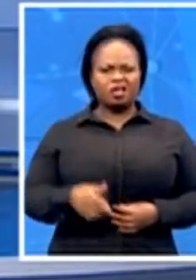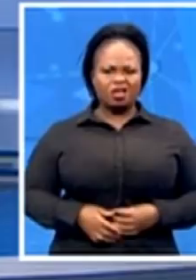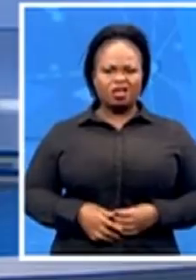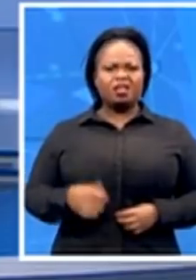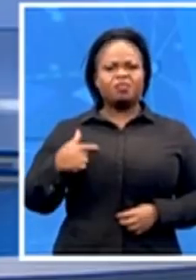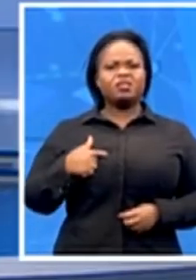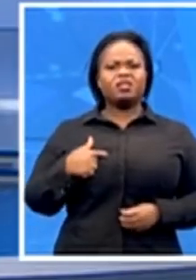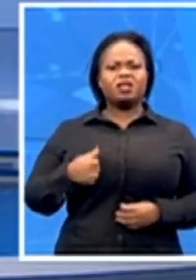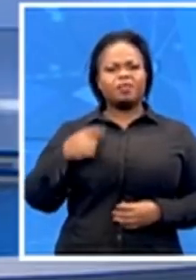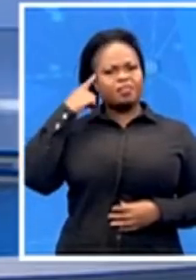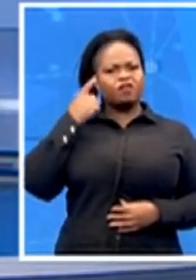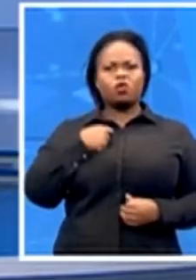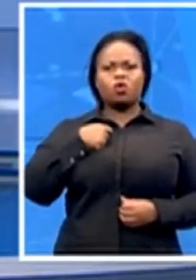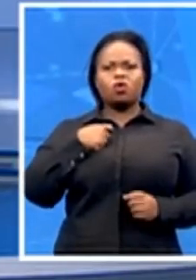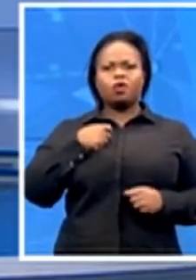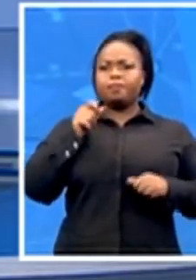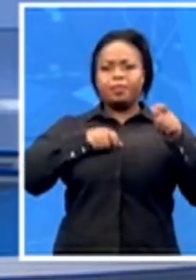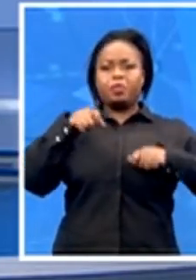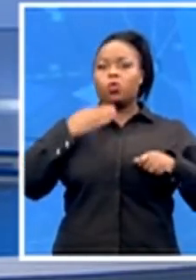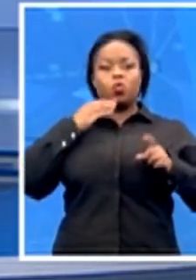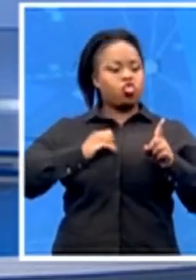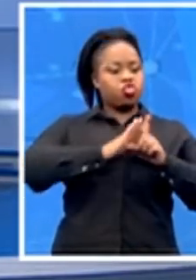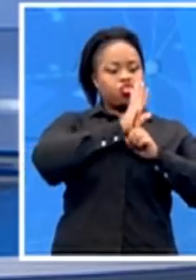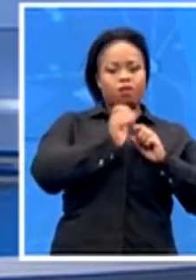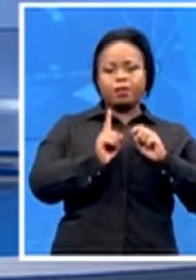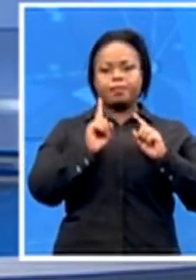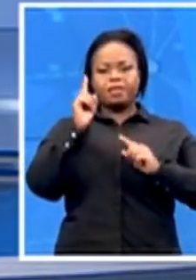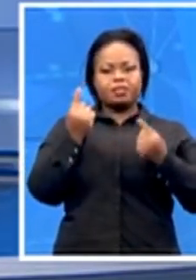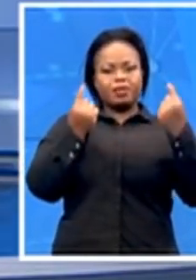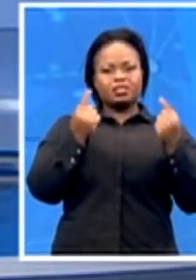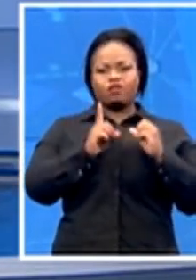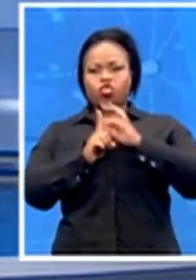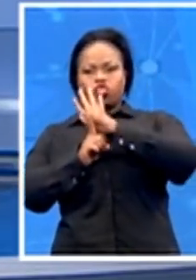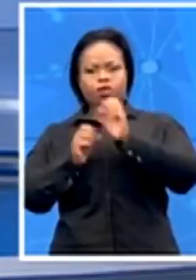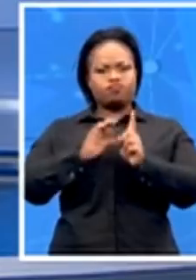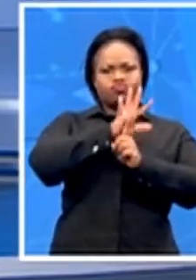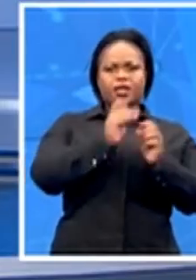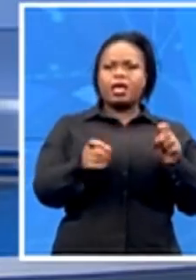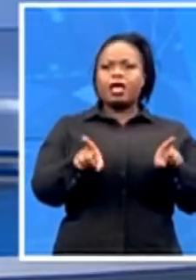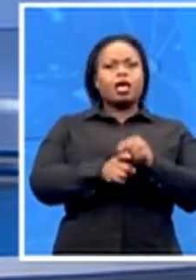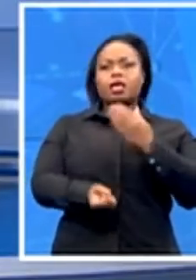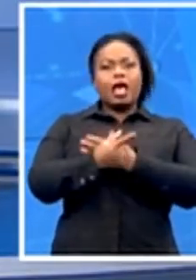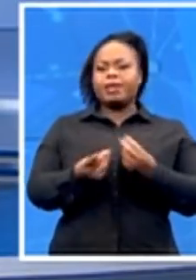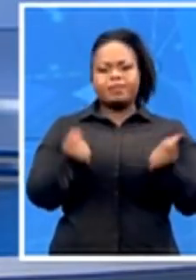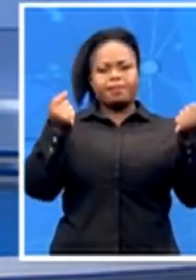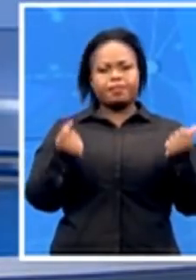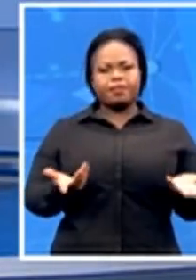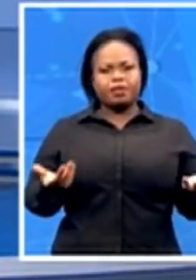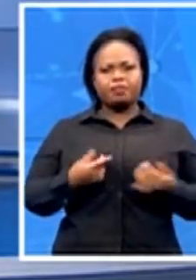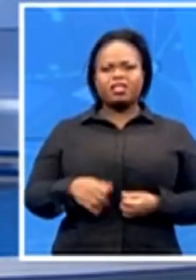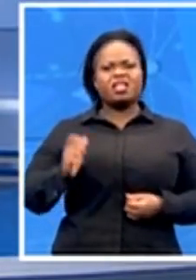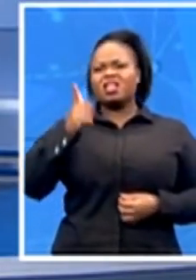I mean, the person to person transmission of the COVID-19 happens instantly, and there's no recovery after that. And God forbid, people may